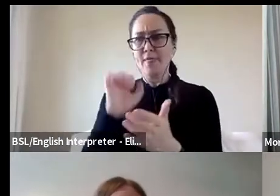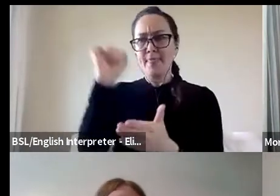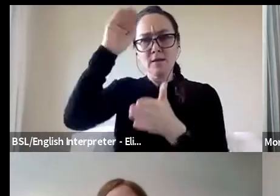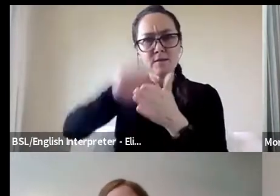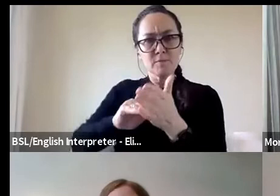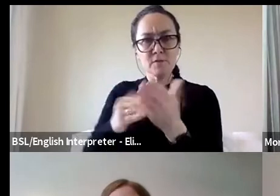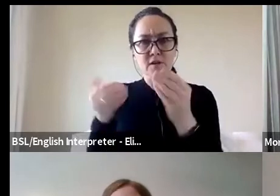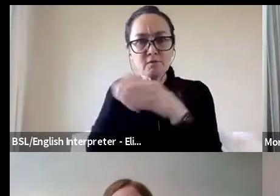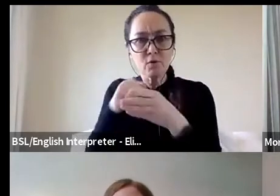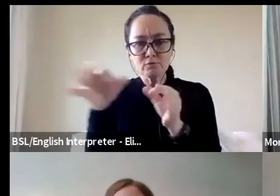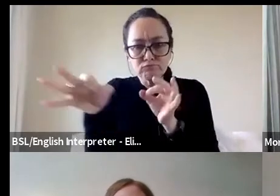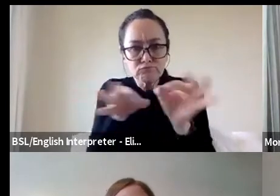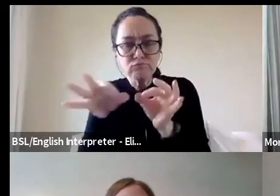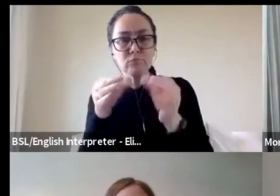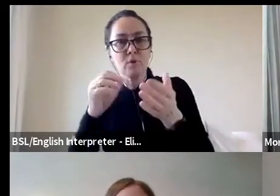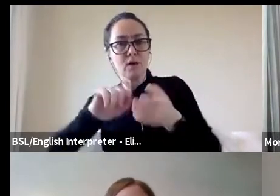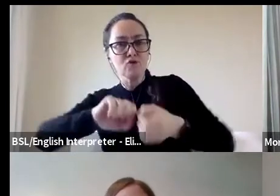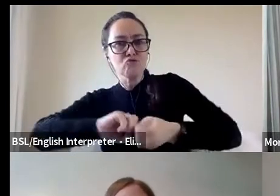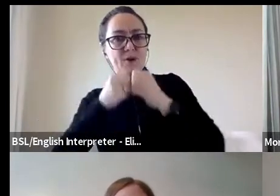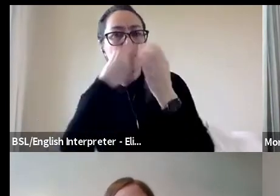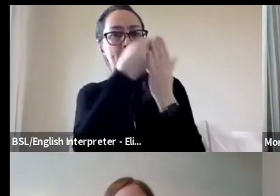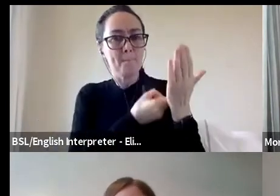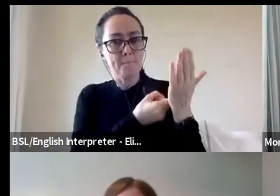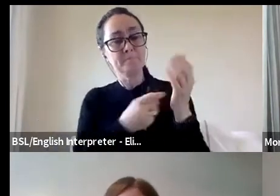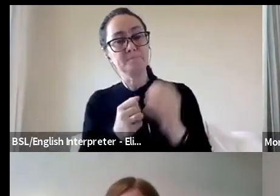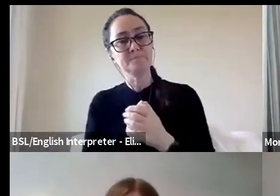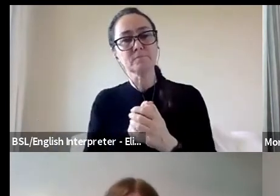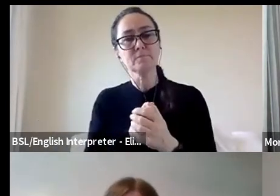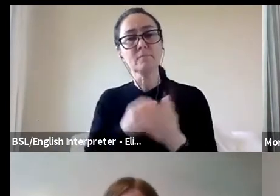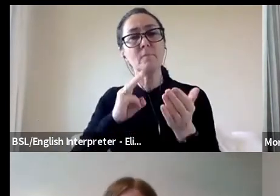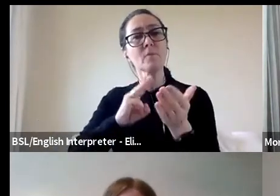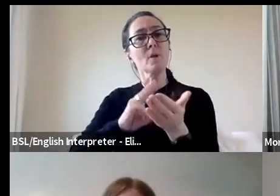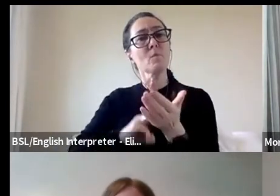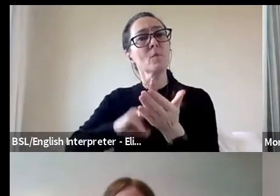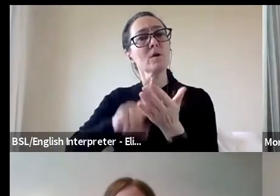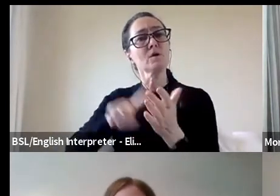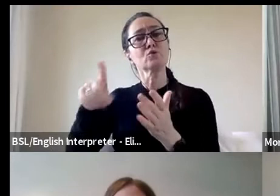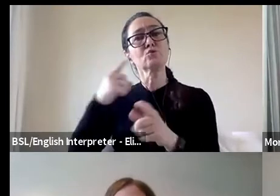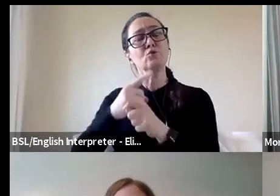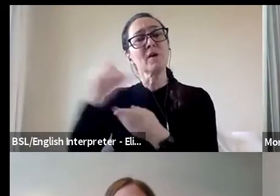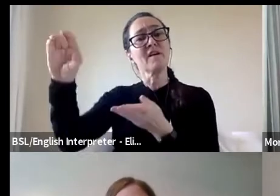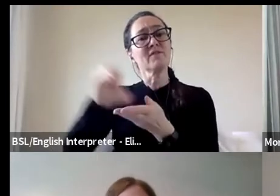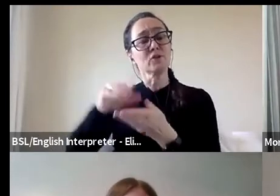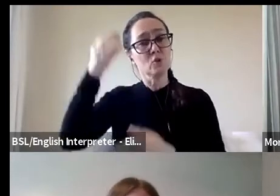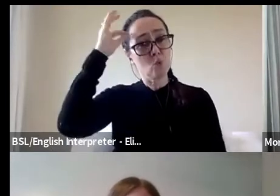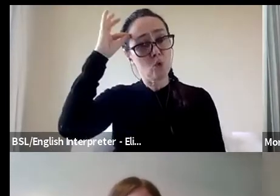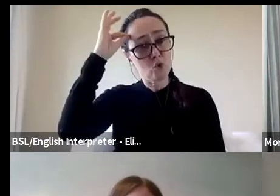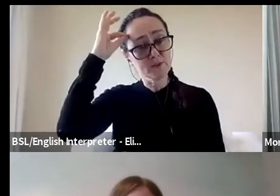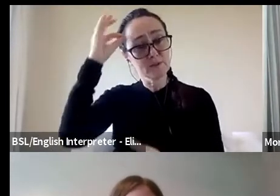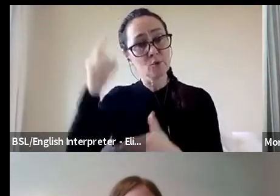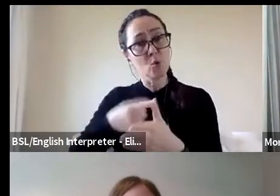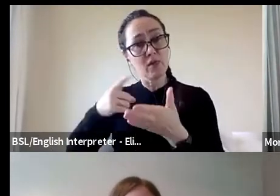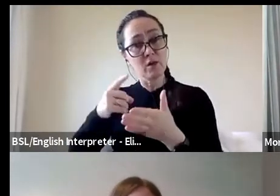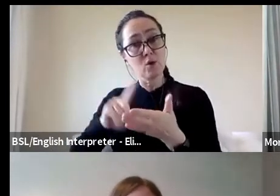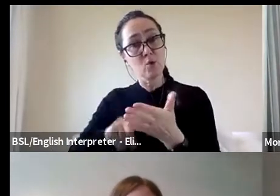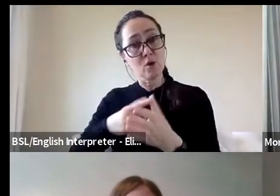forward. Monica's point about funding local authorities properly is something that's really important in the context